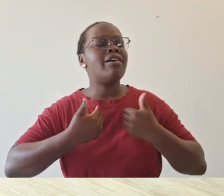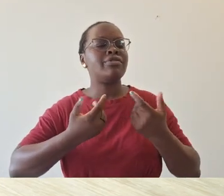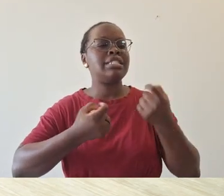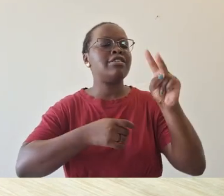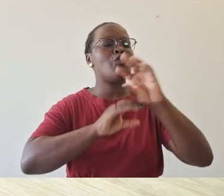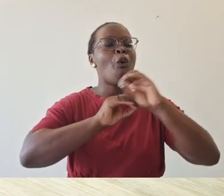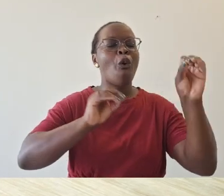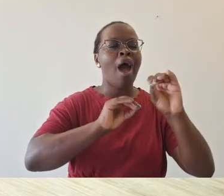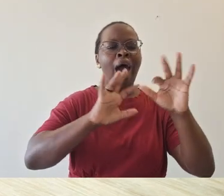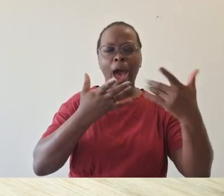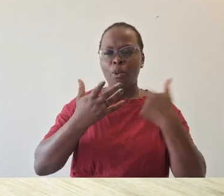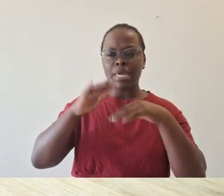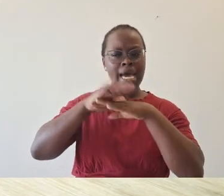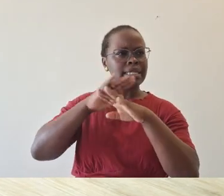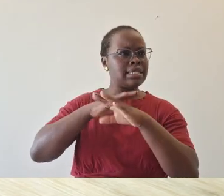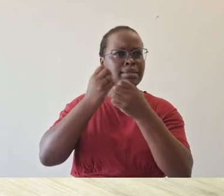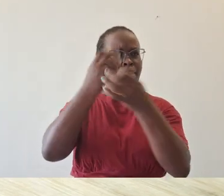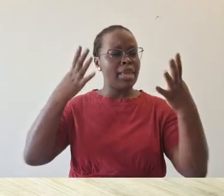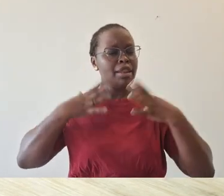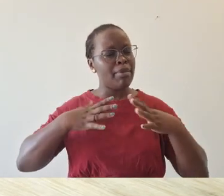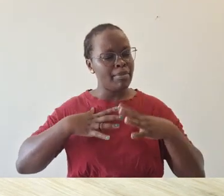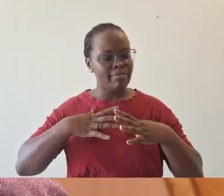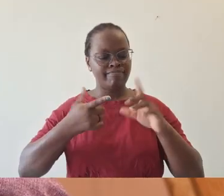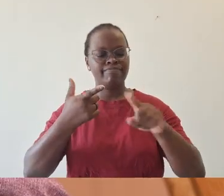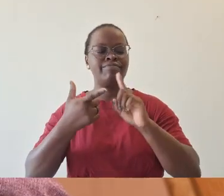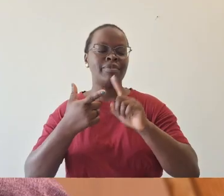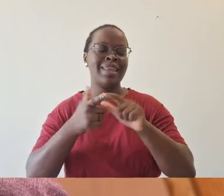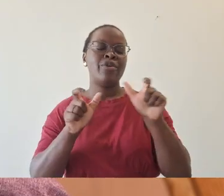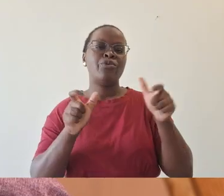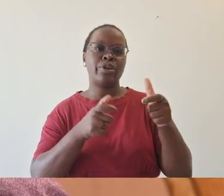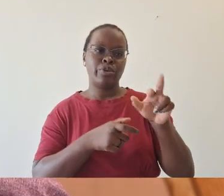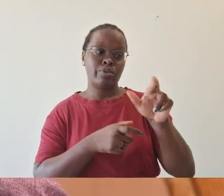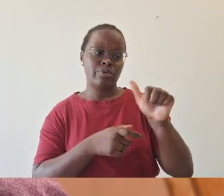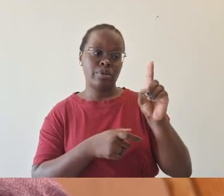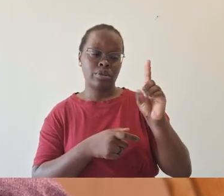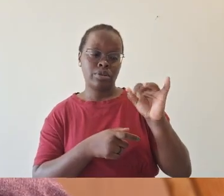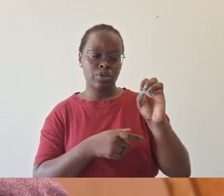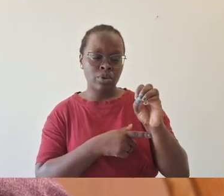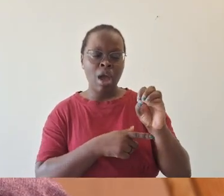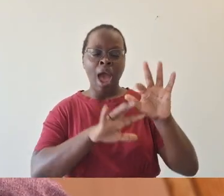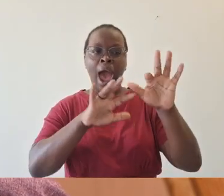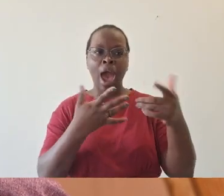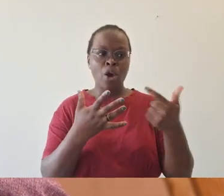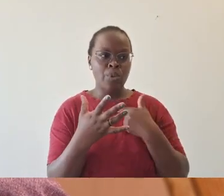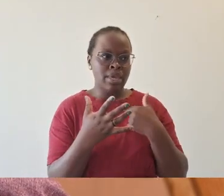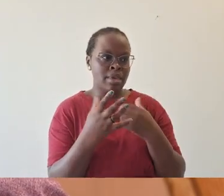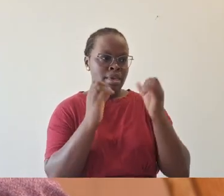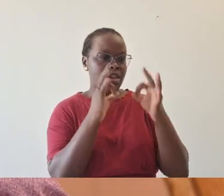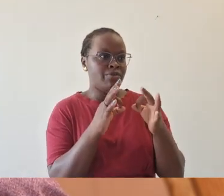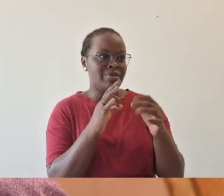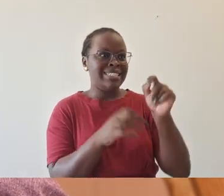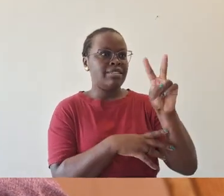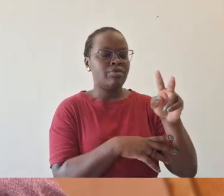local radio then becomes the main resource. So the big question is, how do we break this down in a way that it's consumable